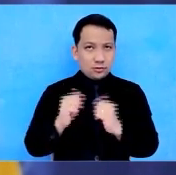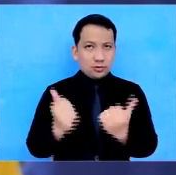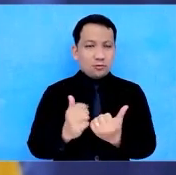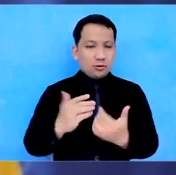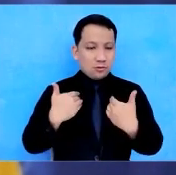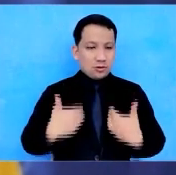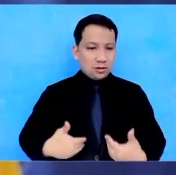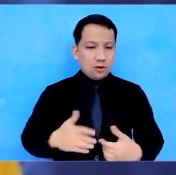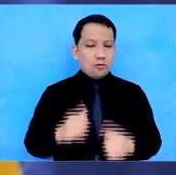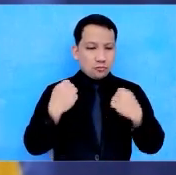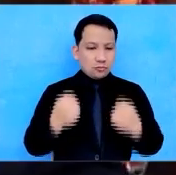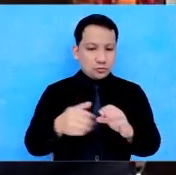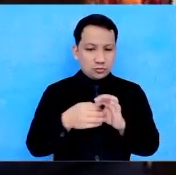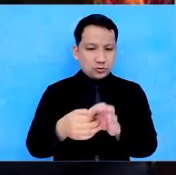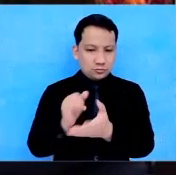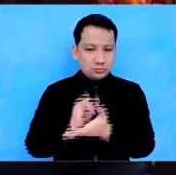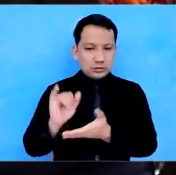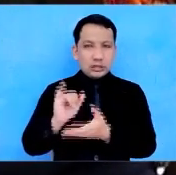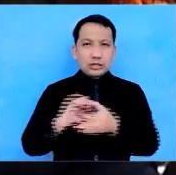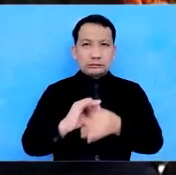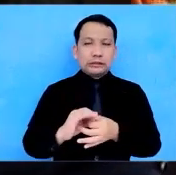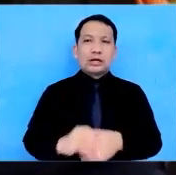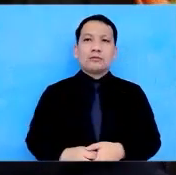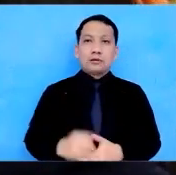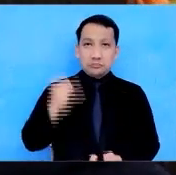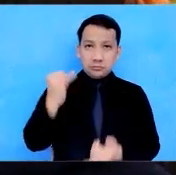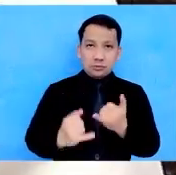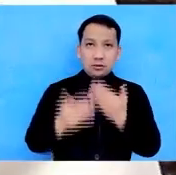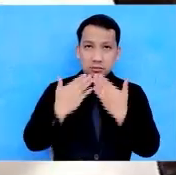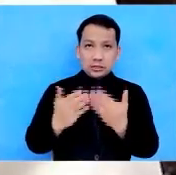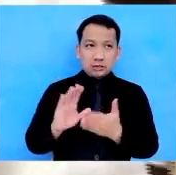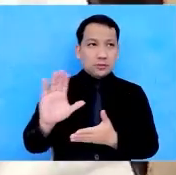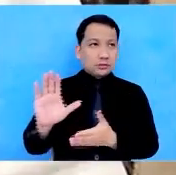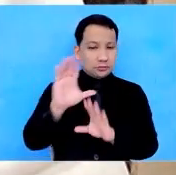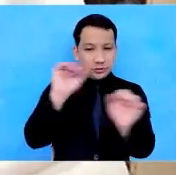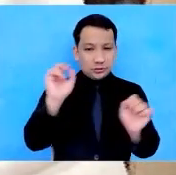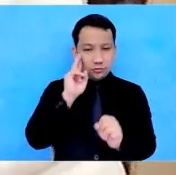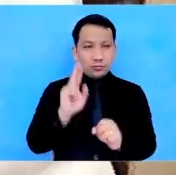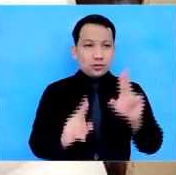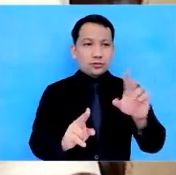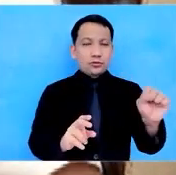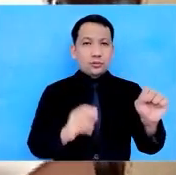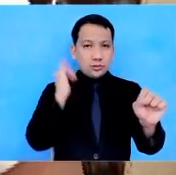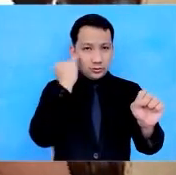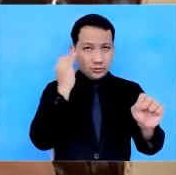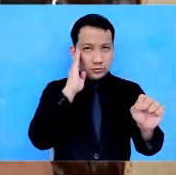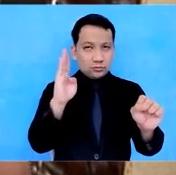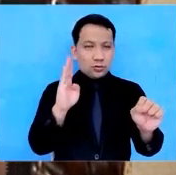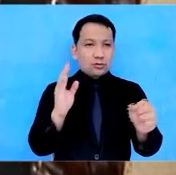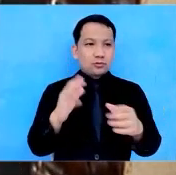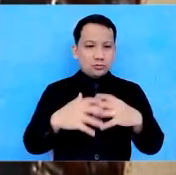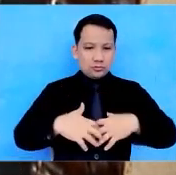to strengthen their institutions. Sa huli, nagpasalamat si Pangulong Marcos kay U.S. President Joe Biden sa pagbuo